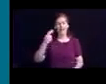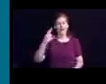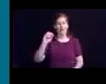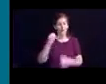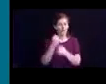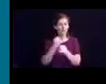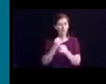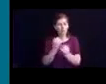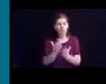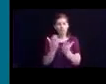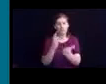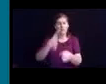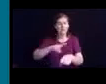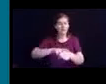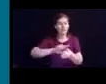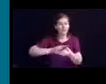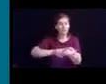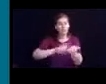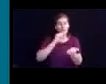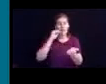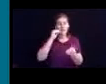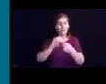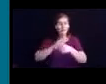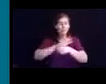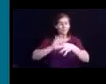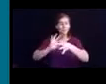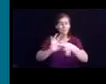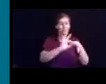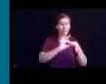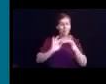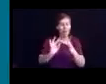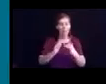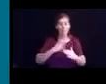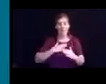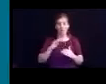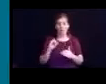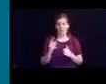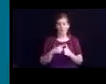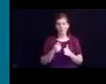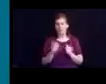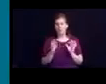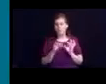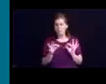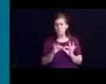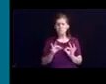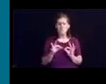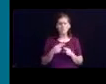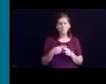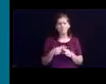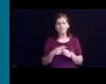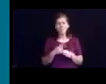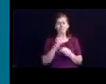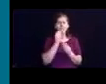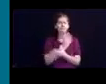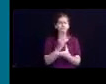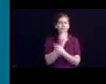the National Nursing Home COVID-19 Action Network. My job here in the first few minutes is to share a little bit more information with you about